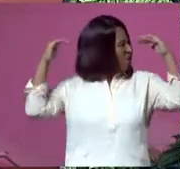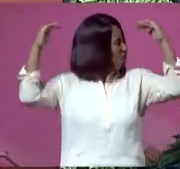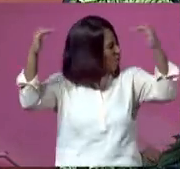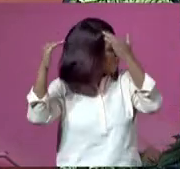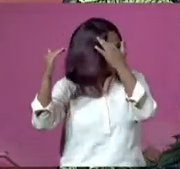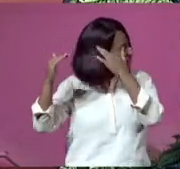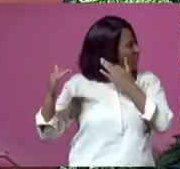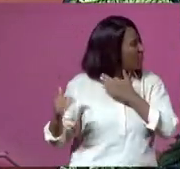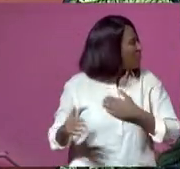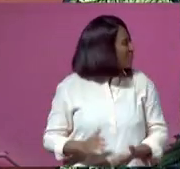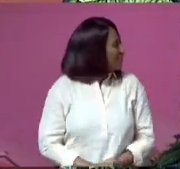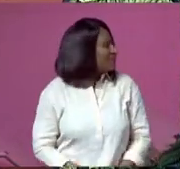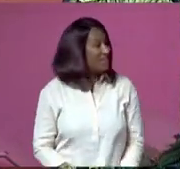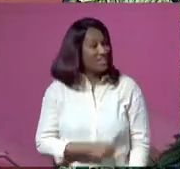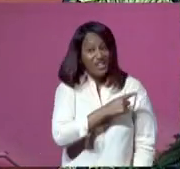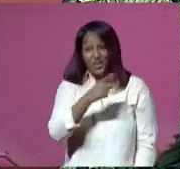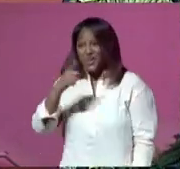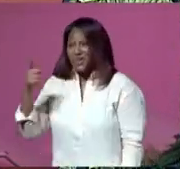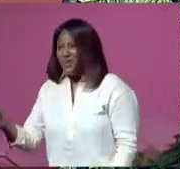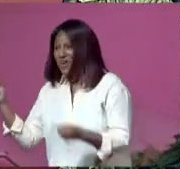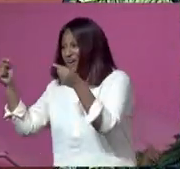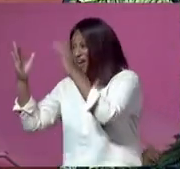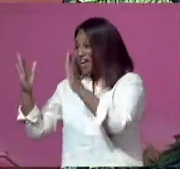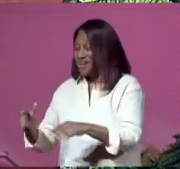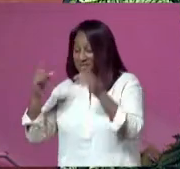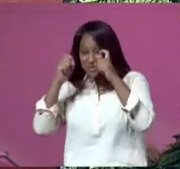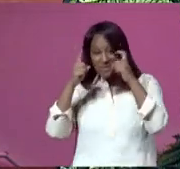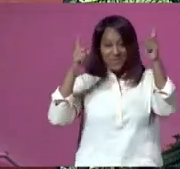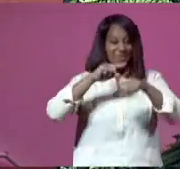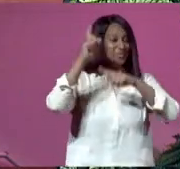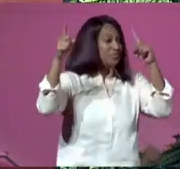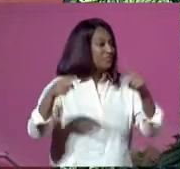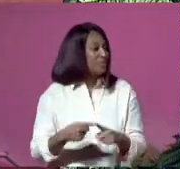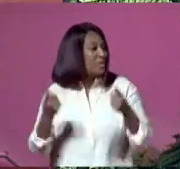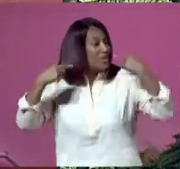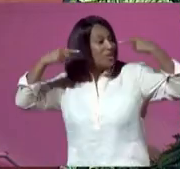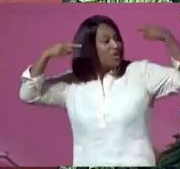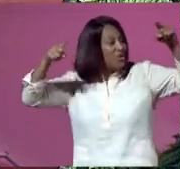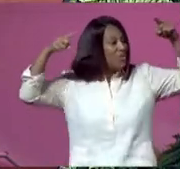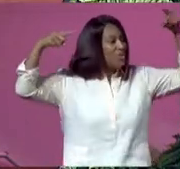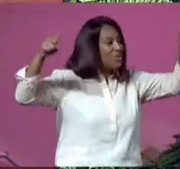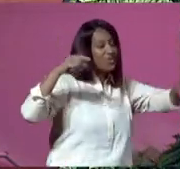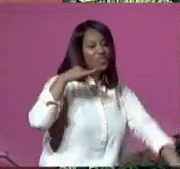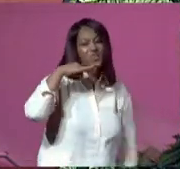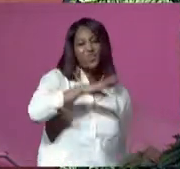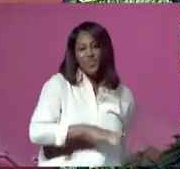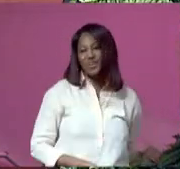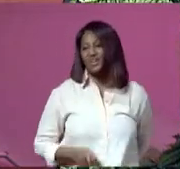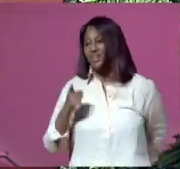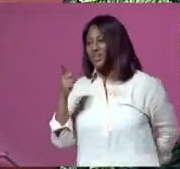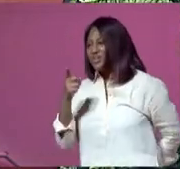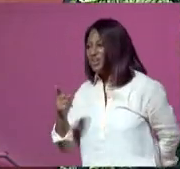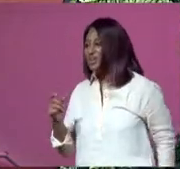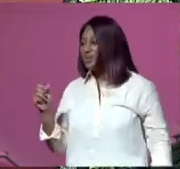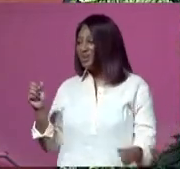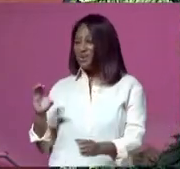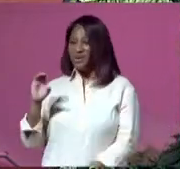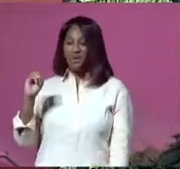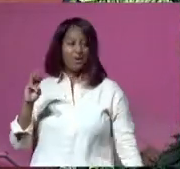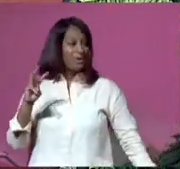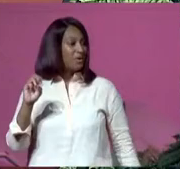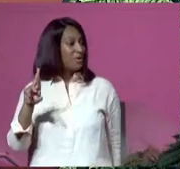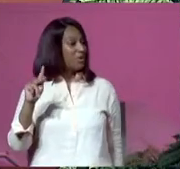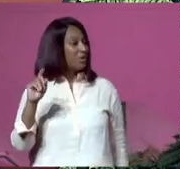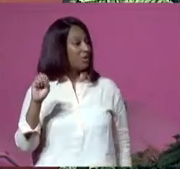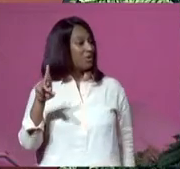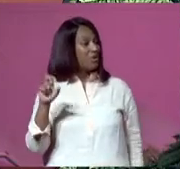pulpit with voices. Your haters were surprised when you survived their lies. Your co-workers were surprised